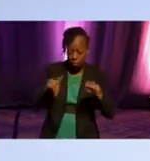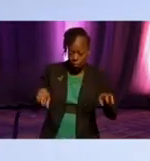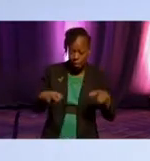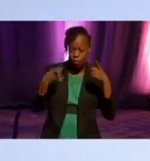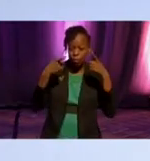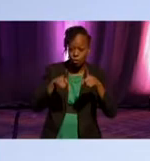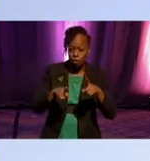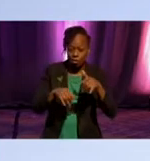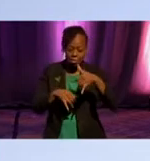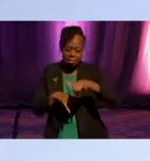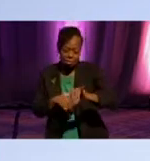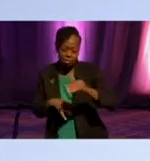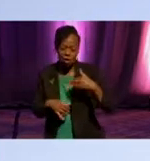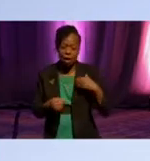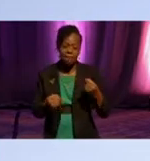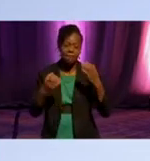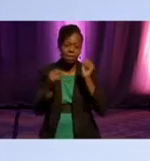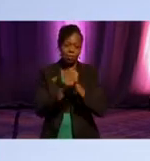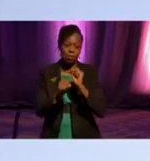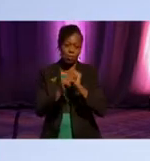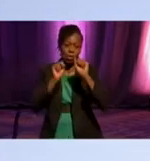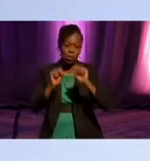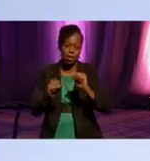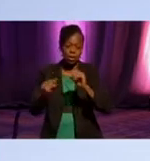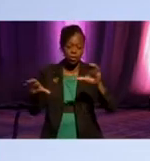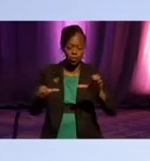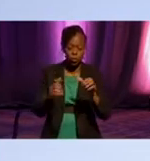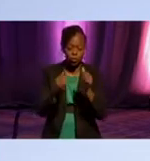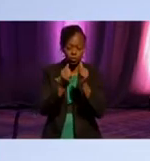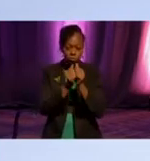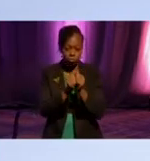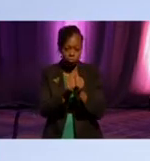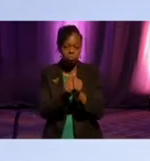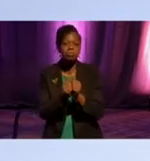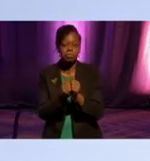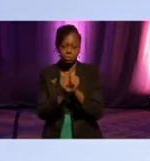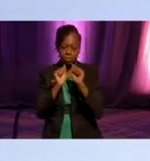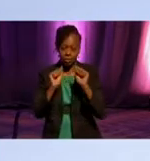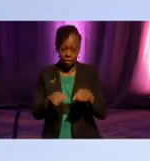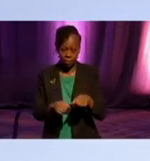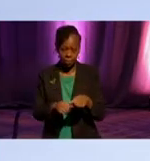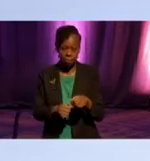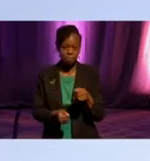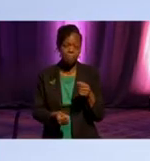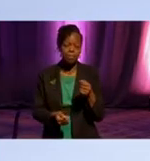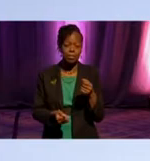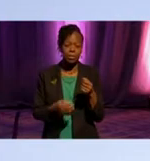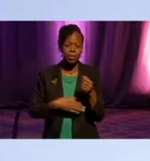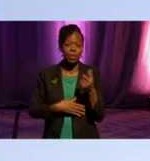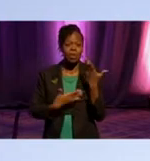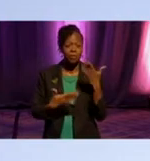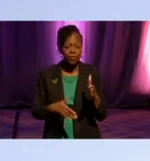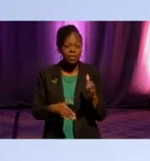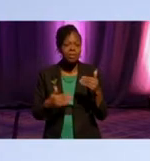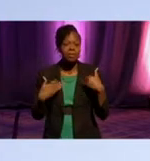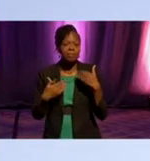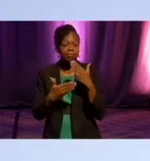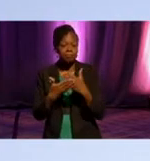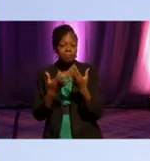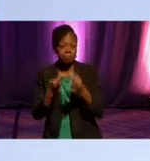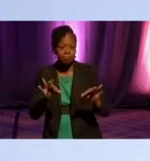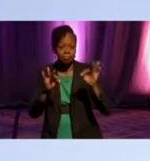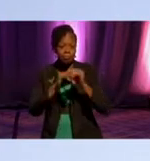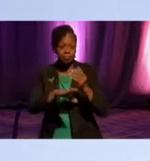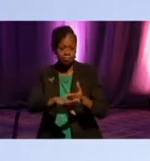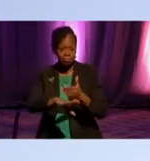still a lot of work that we all can do together through partnership. We've made significant progress, and let me share